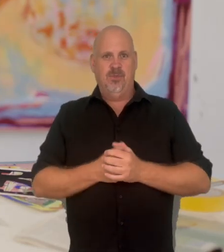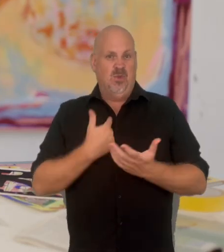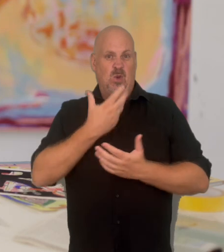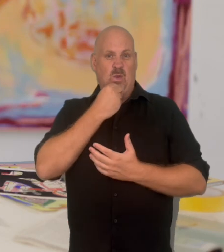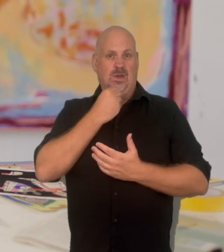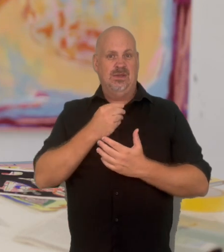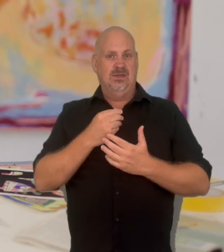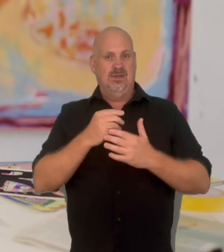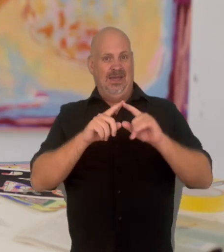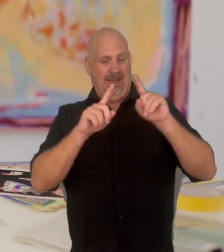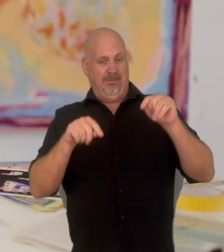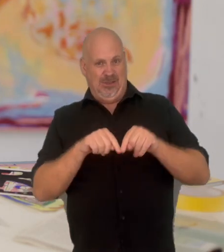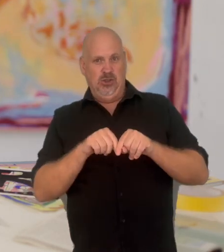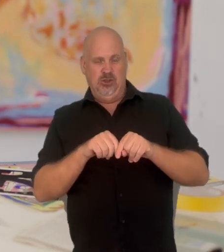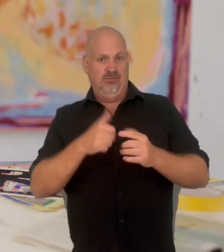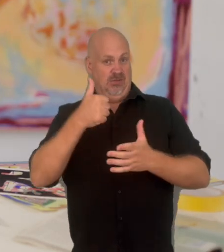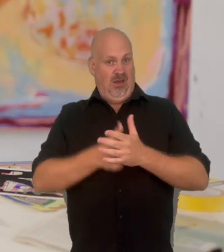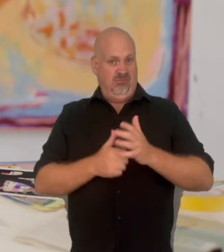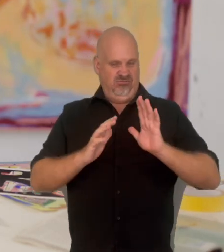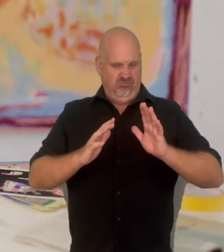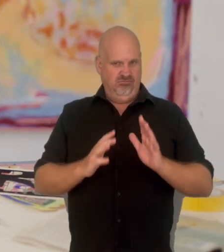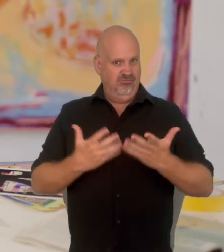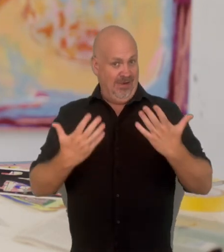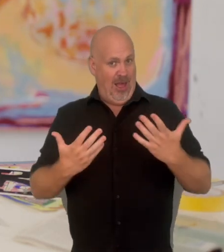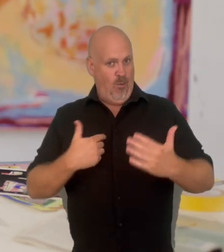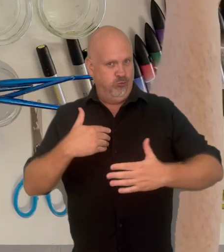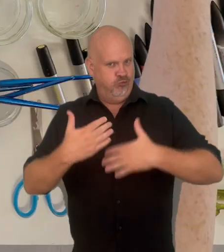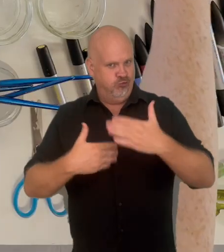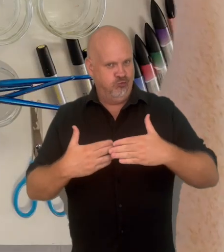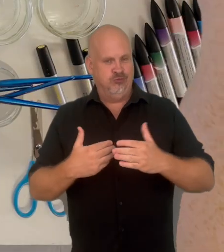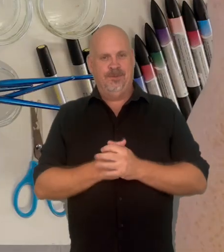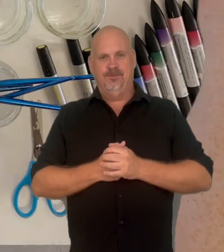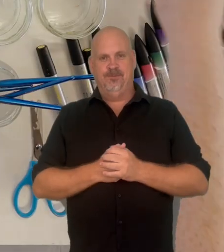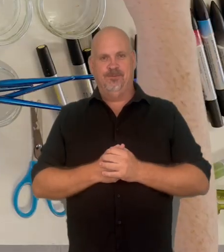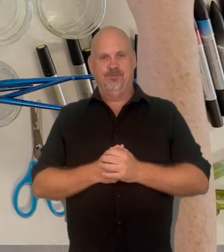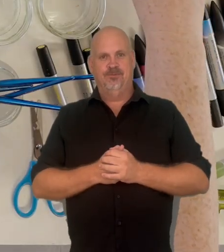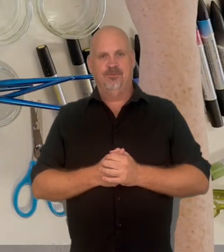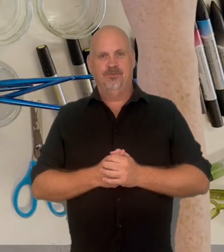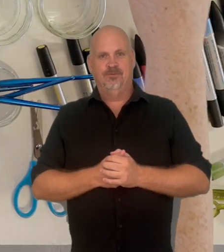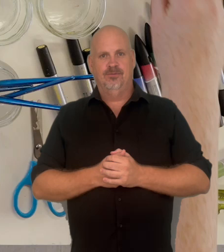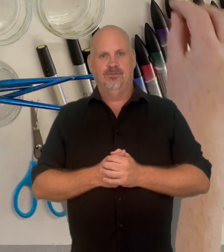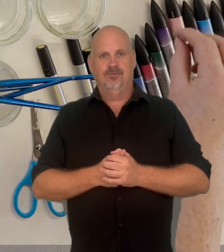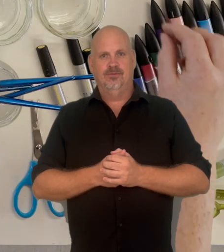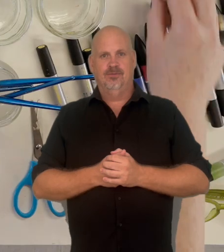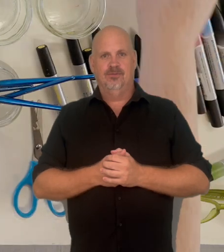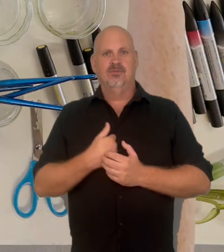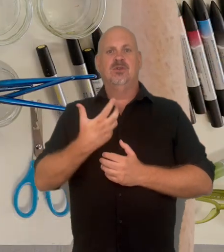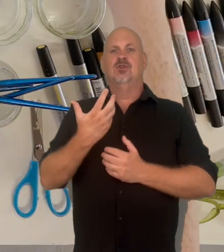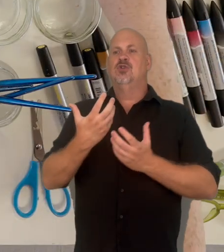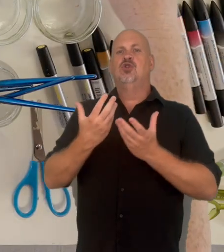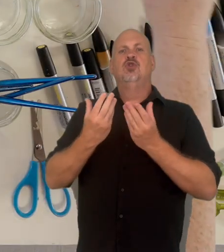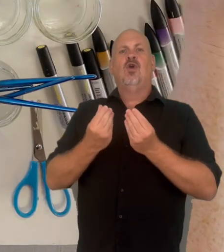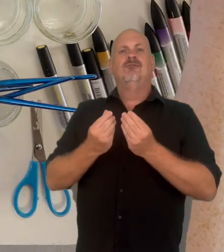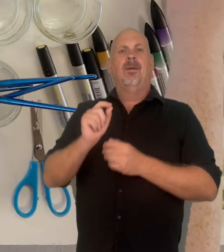off. Okay, so off we go. I'm going to get one of the soft